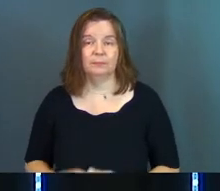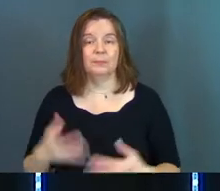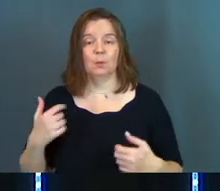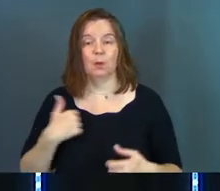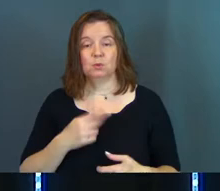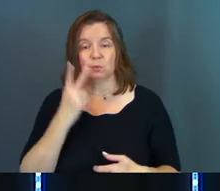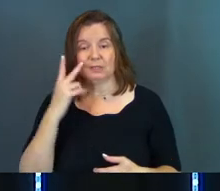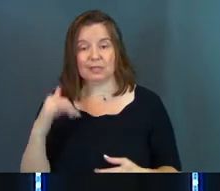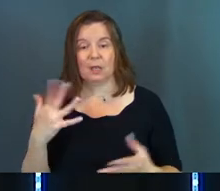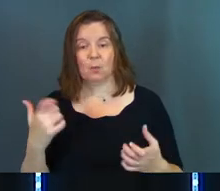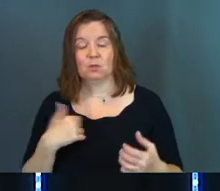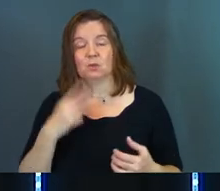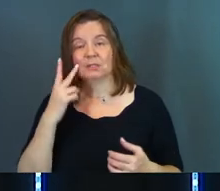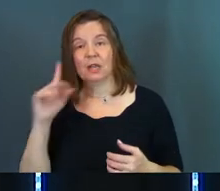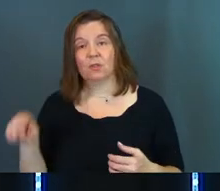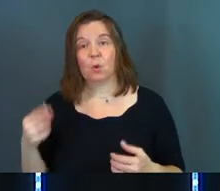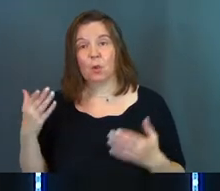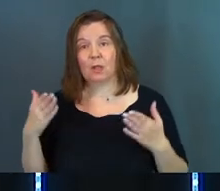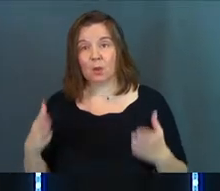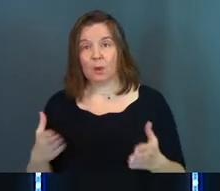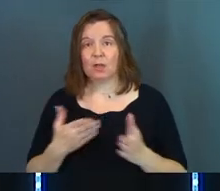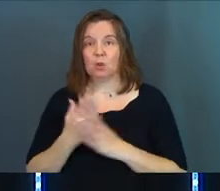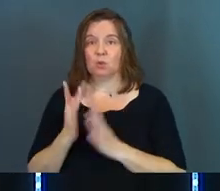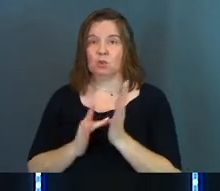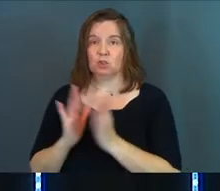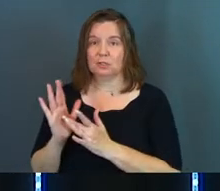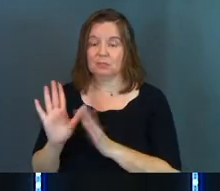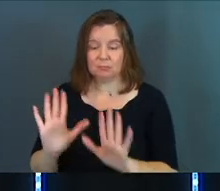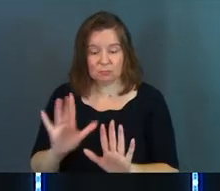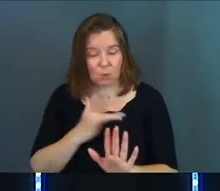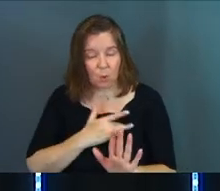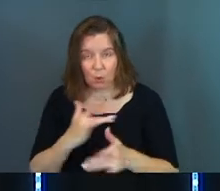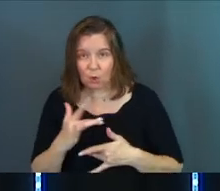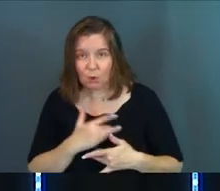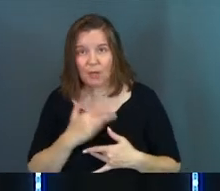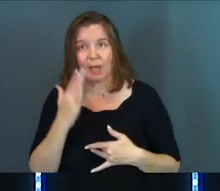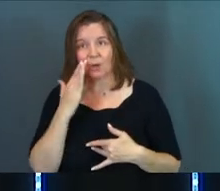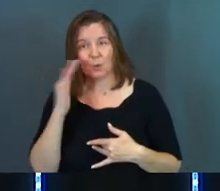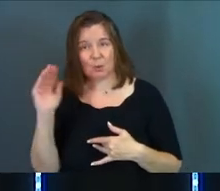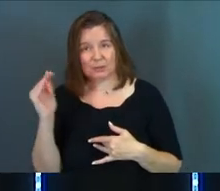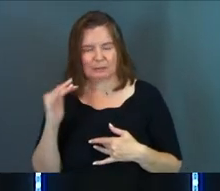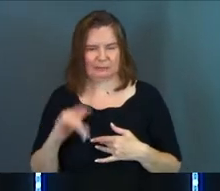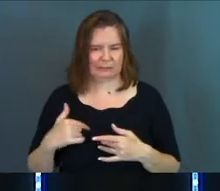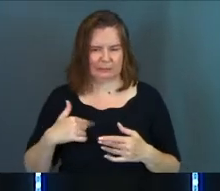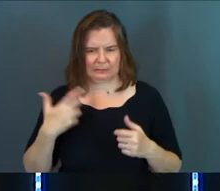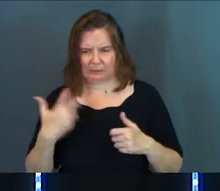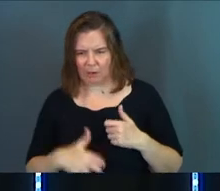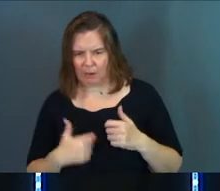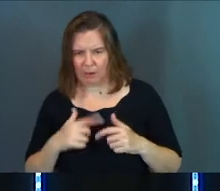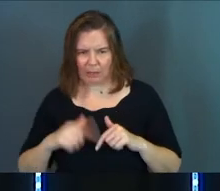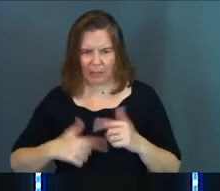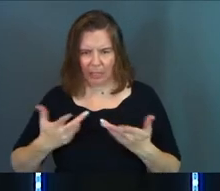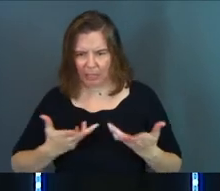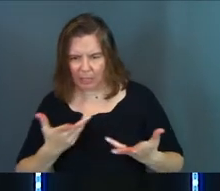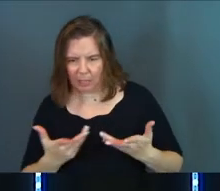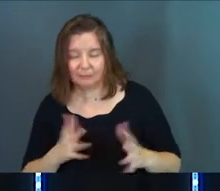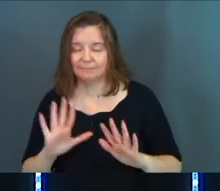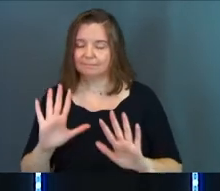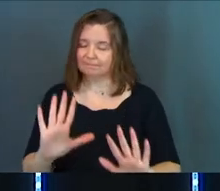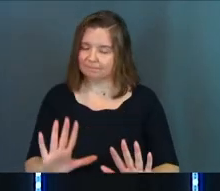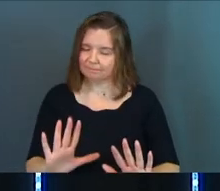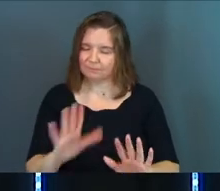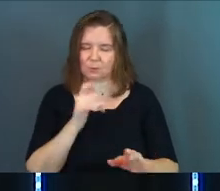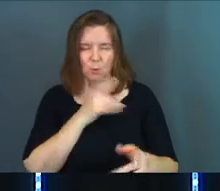He wants us to see that. And He wants us to see that the only way is through Jesus. He's like, don't worry. I know it seems like, hey, man, this is rough. I can't get this right, God. What's going to happen? He's like, don't